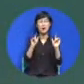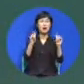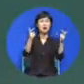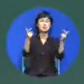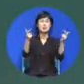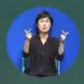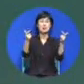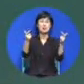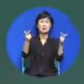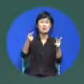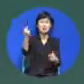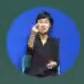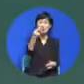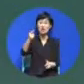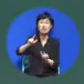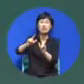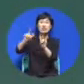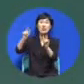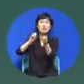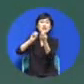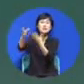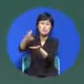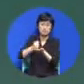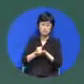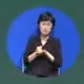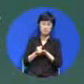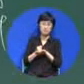even looking for success. God grant us a